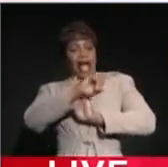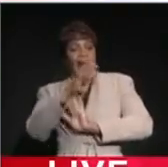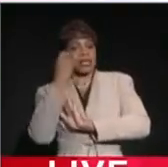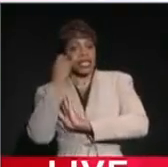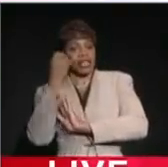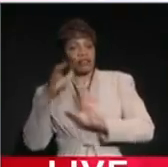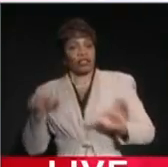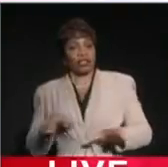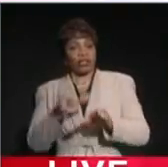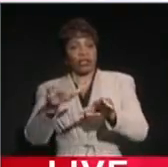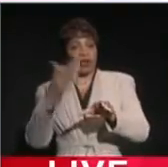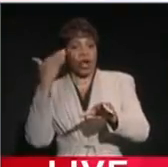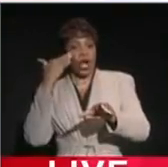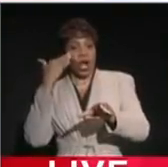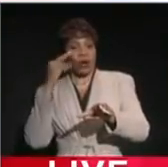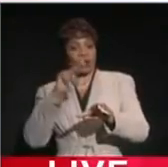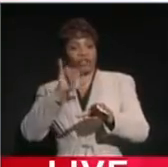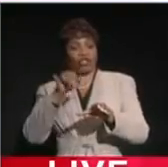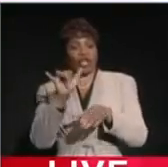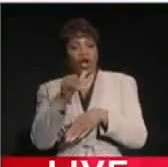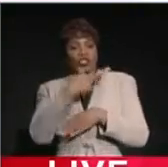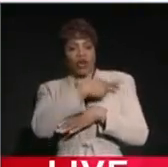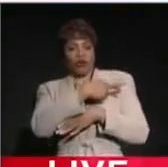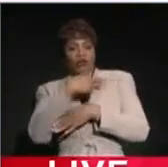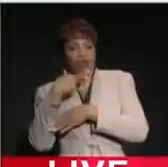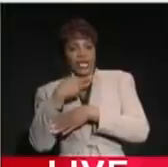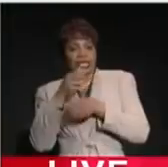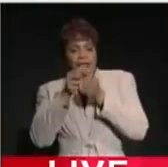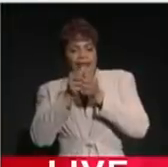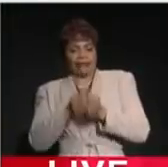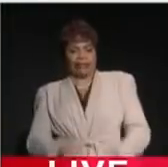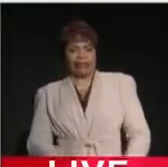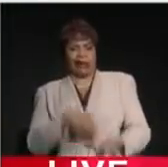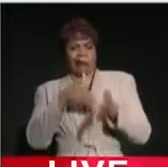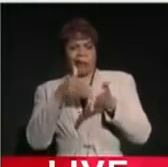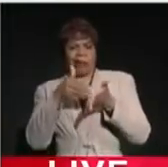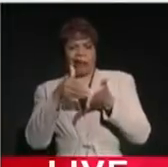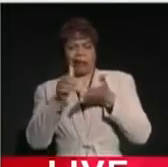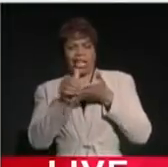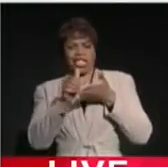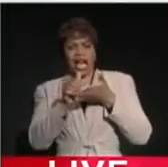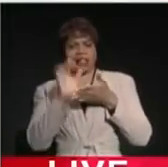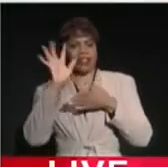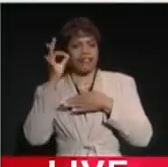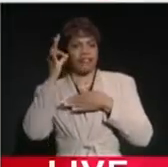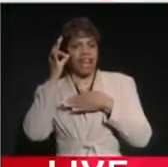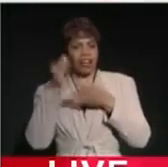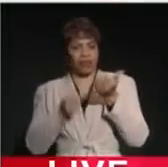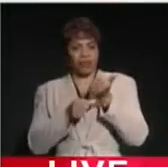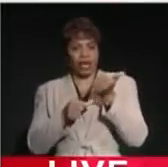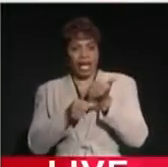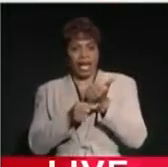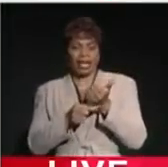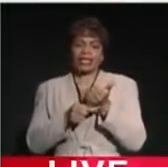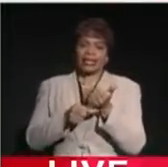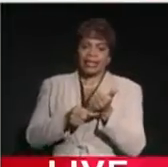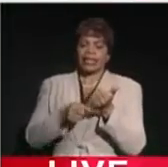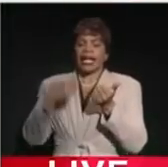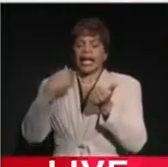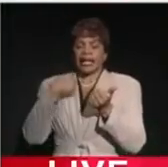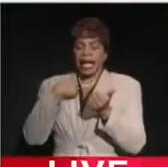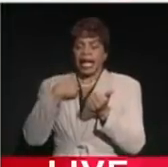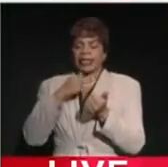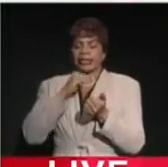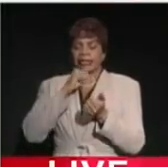New Jersey is then at risk of losing millions of dollars in federal aid? I think I'm glad you brought this up because we had an